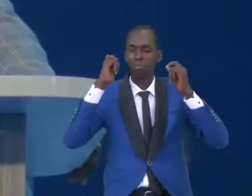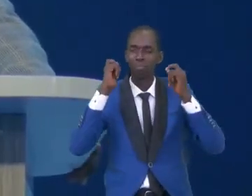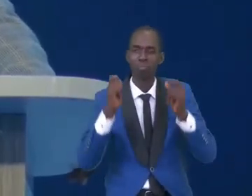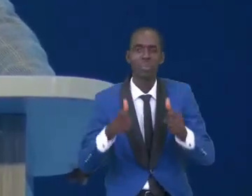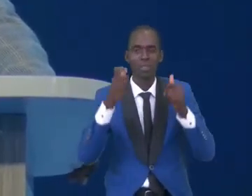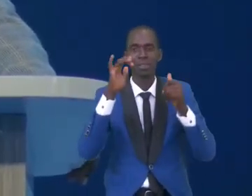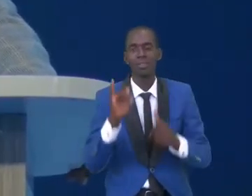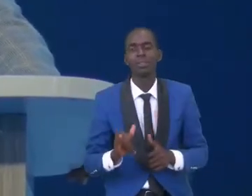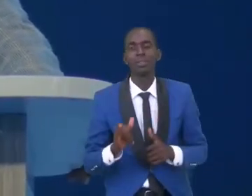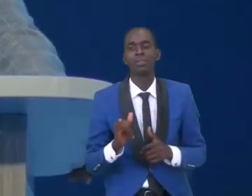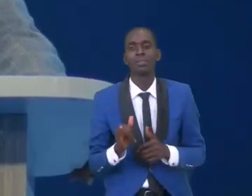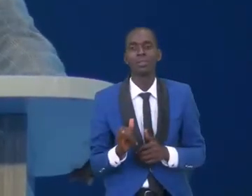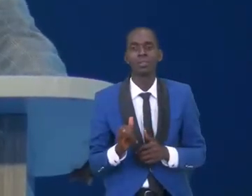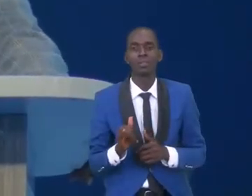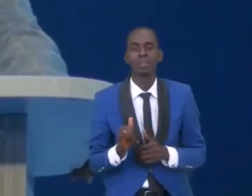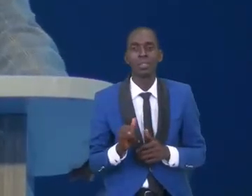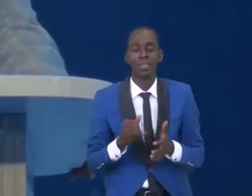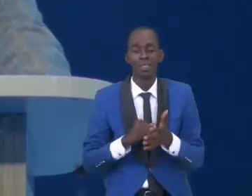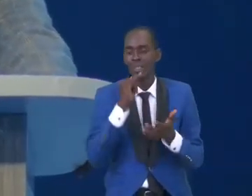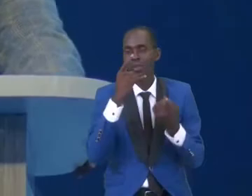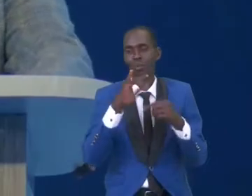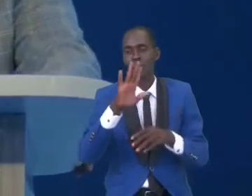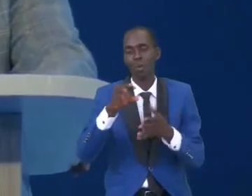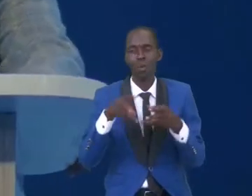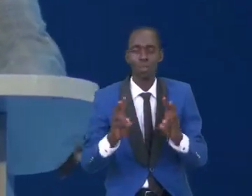Amen. It's coming your way.